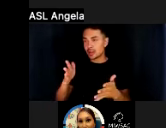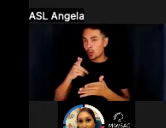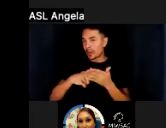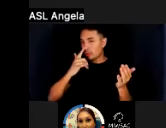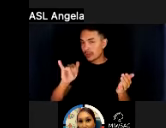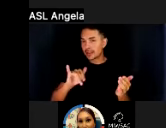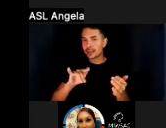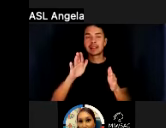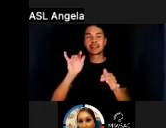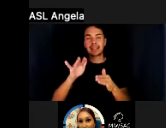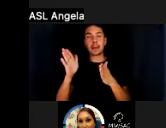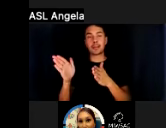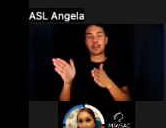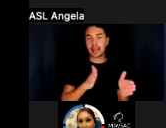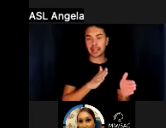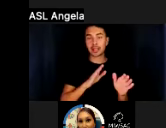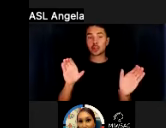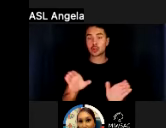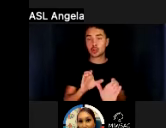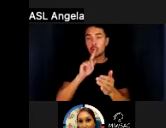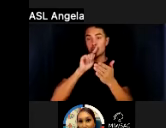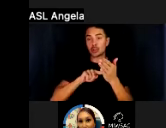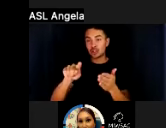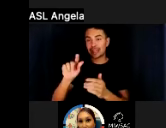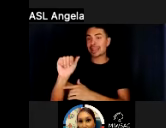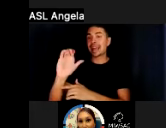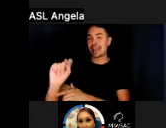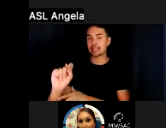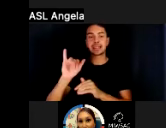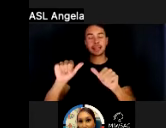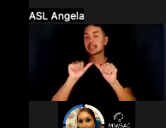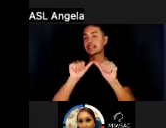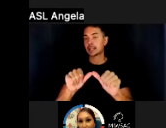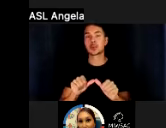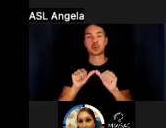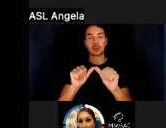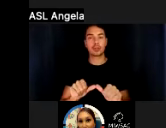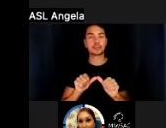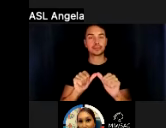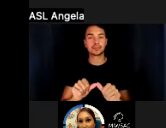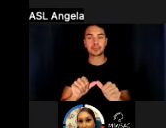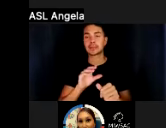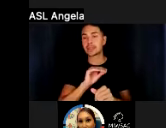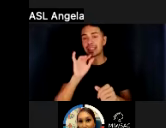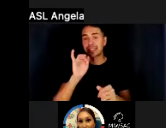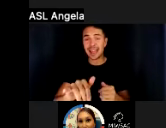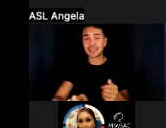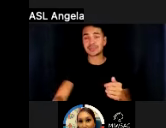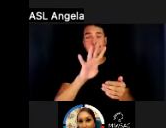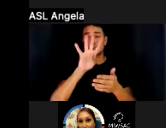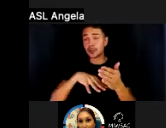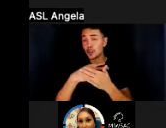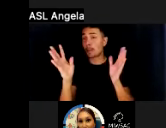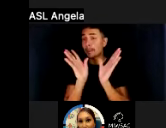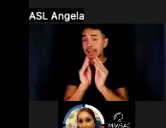check, act, it just continues on. And staying, with scheduled